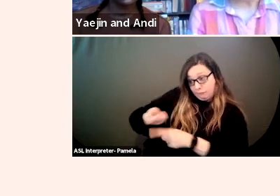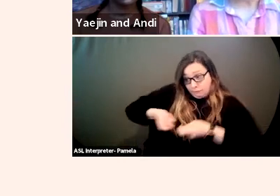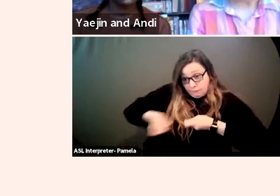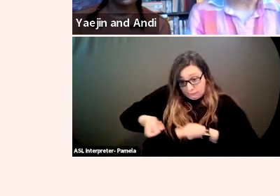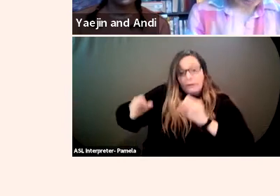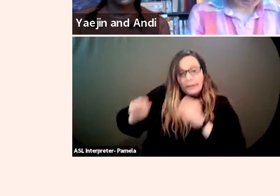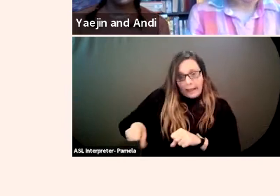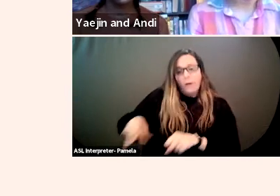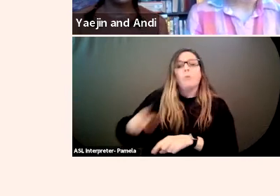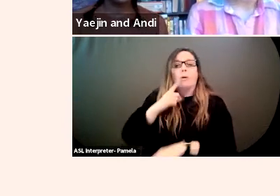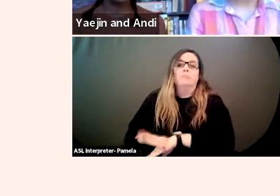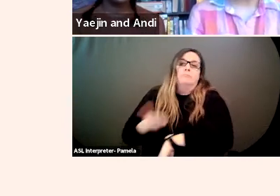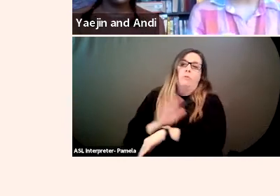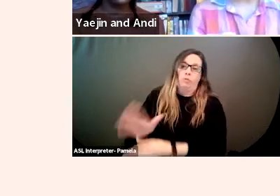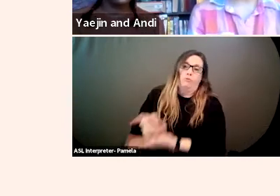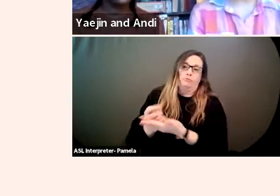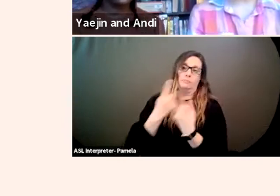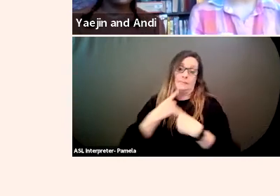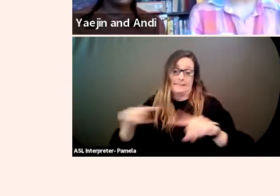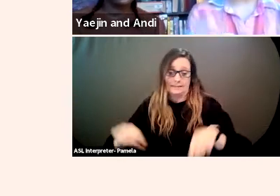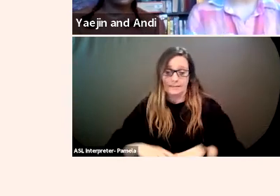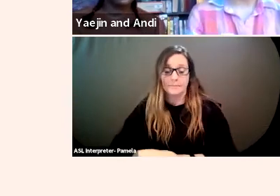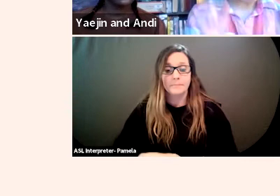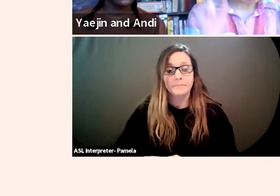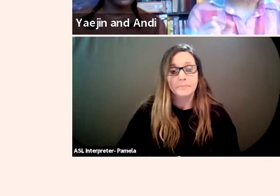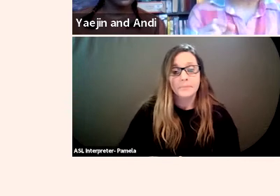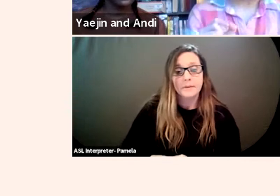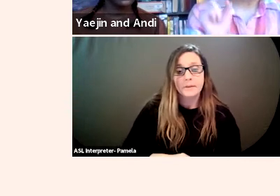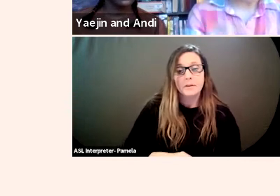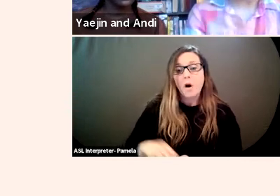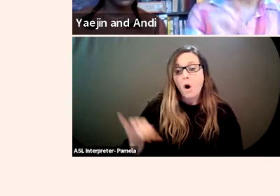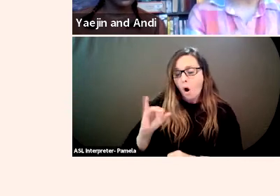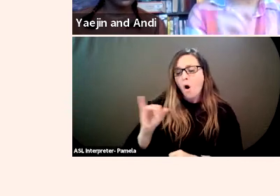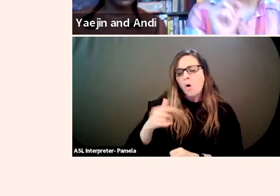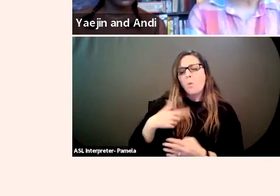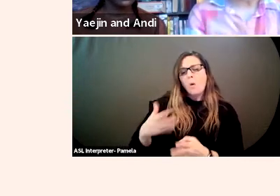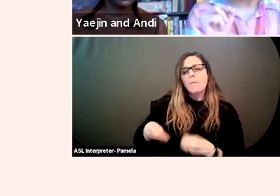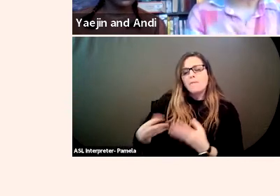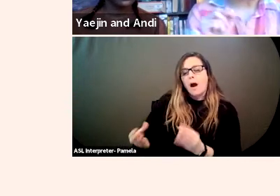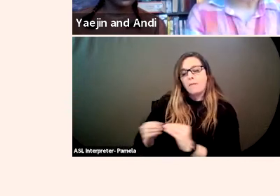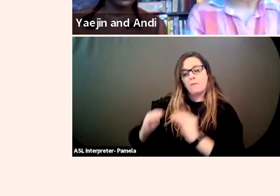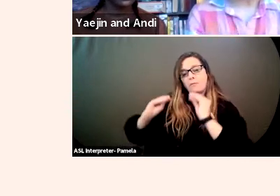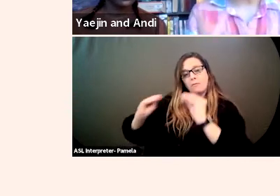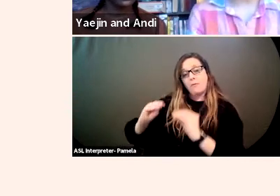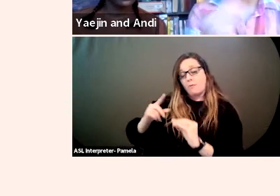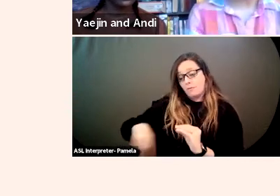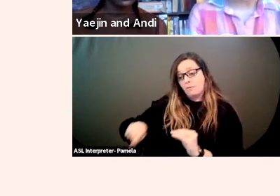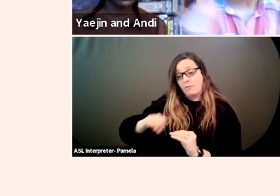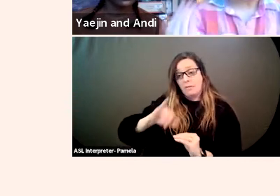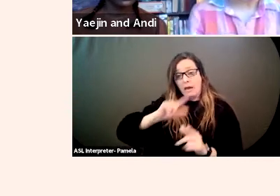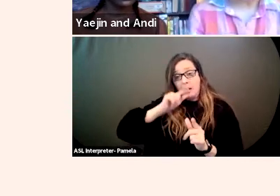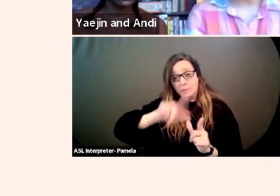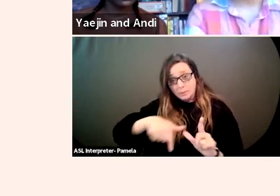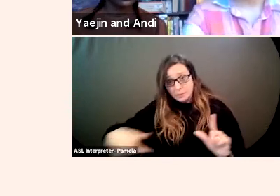health clinicians should become well-informed about the specific issues faced by gay, bi, and queer men to best